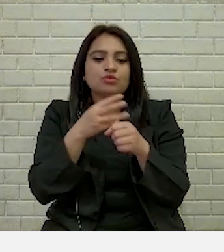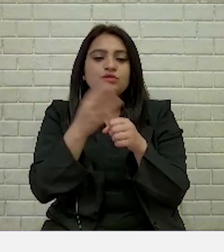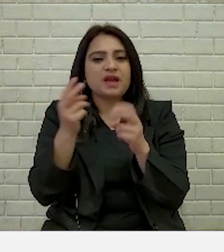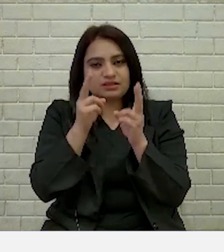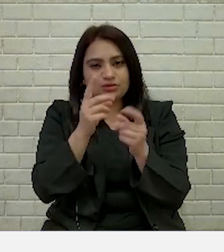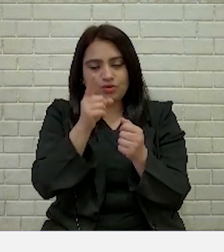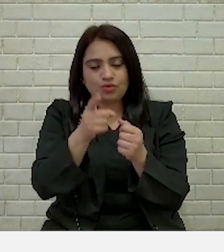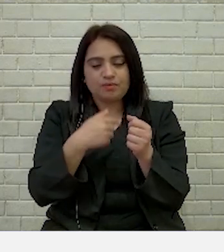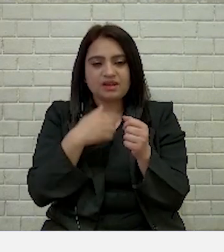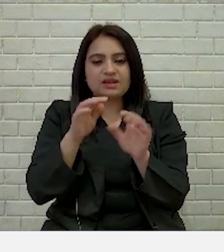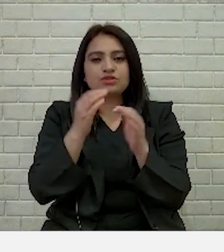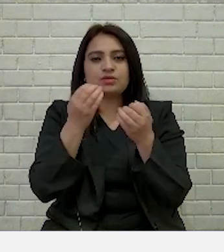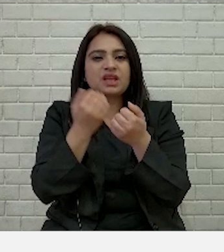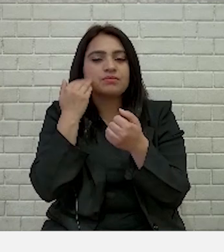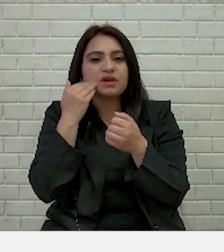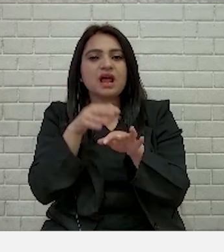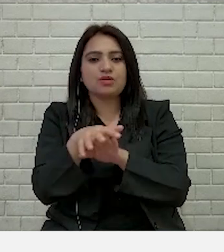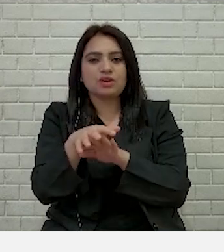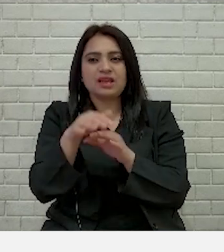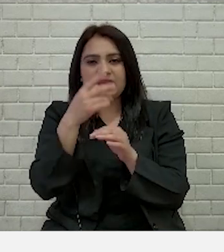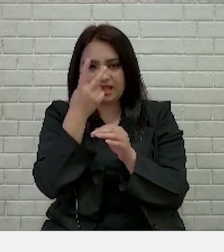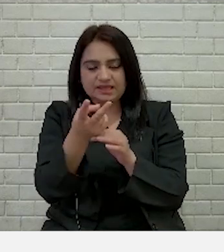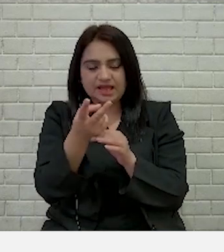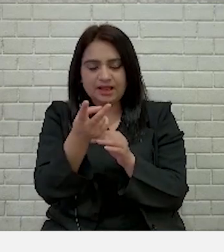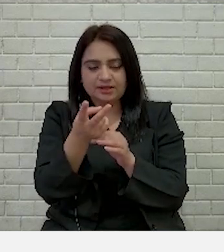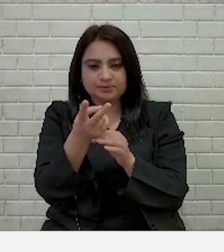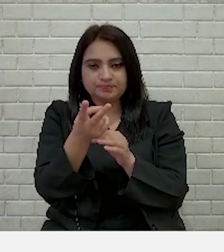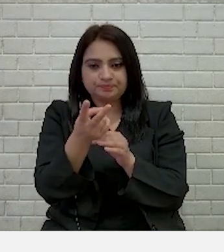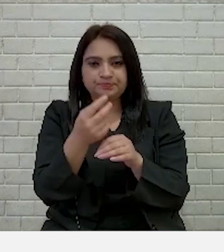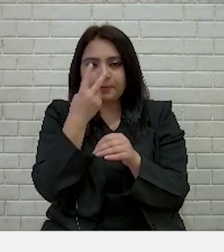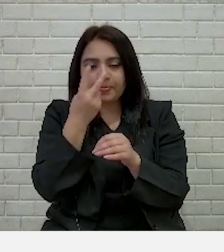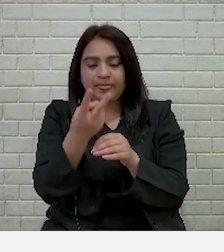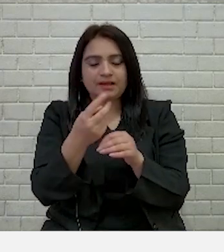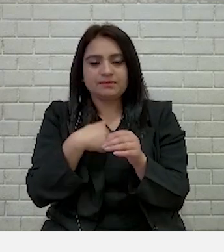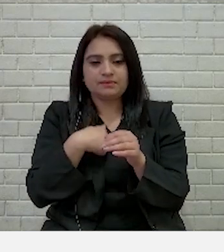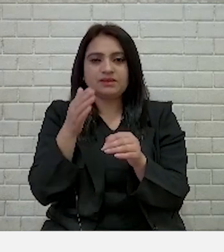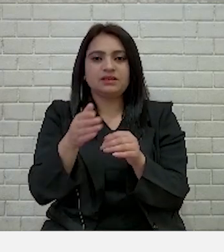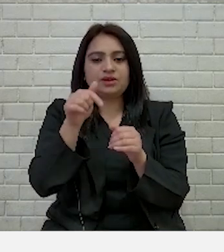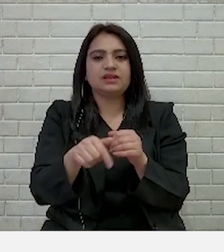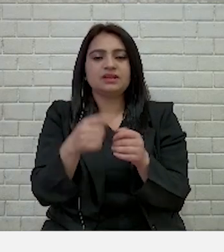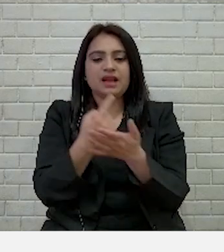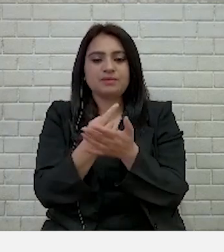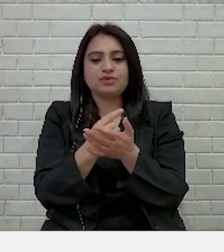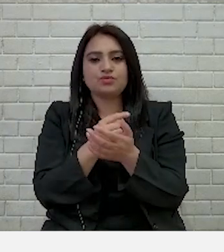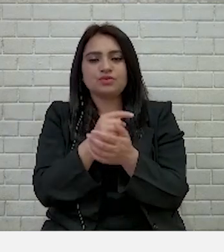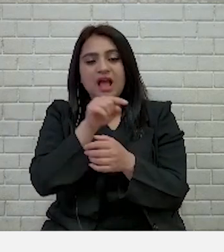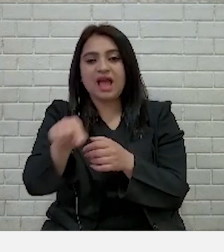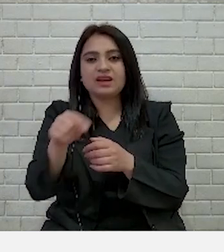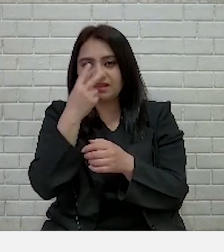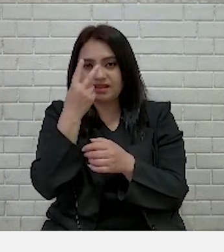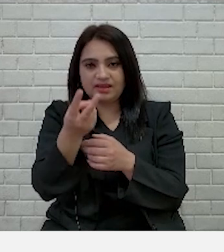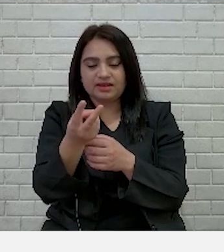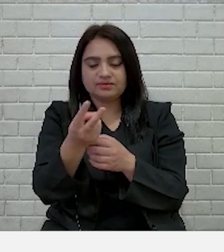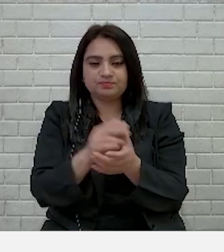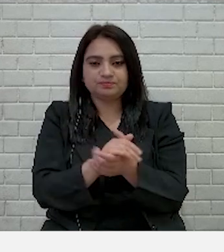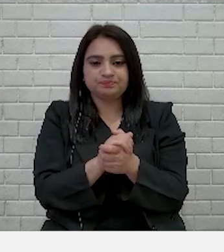that when I came to Kathmandu for the studies, that is when I realized that a lot of people are still unaware about the